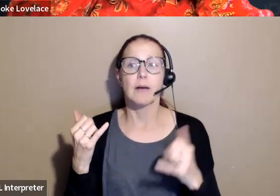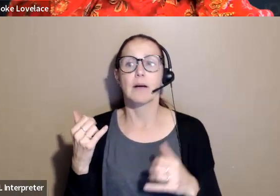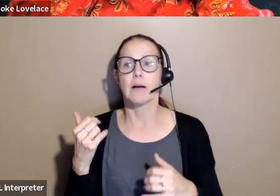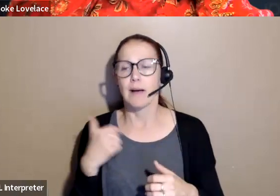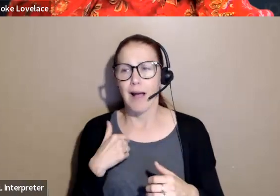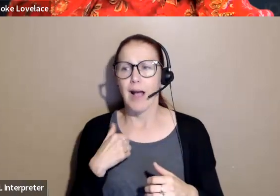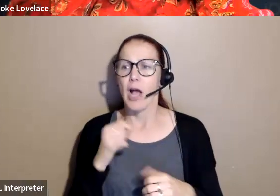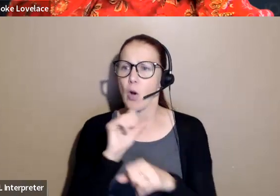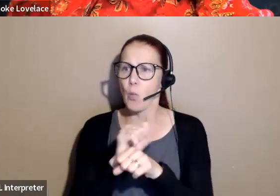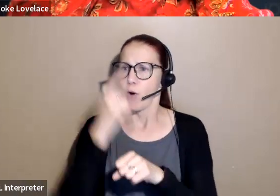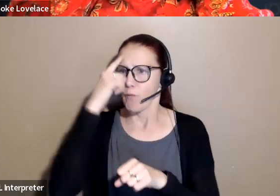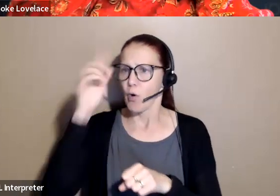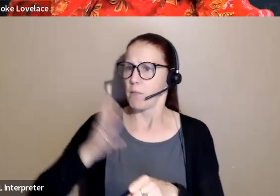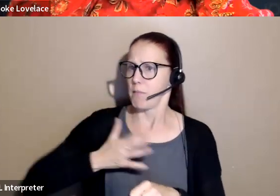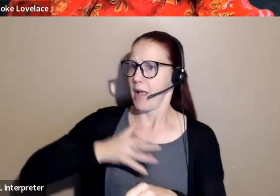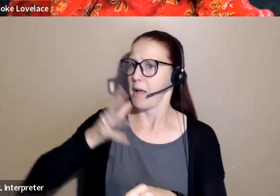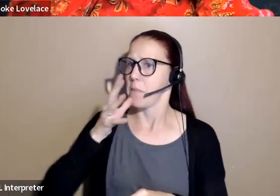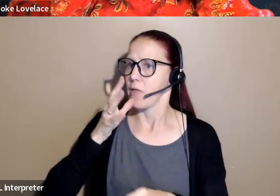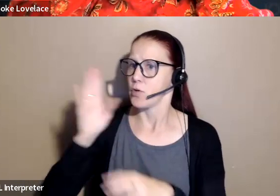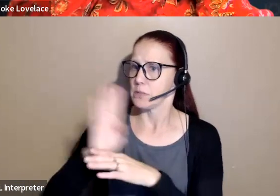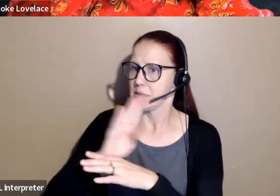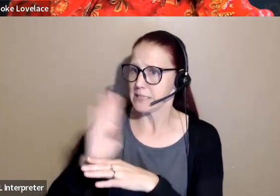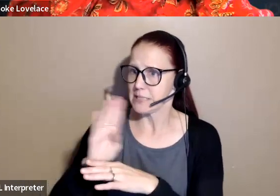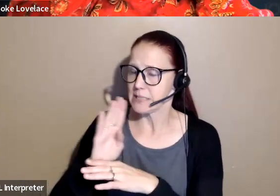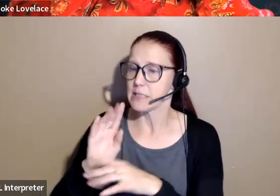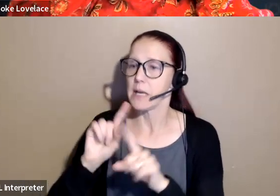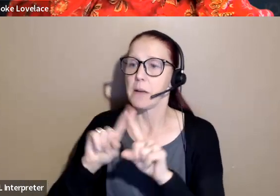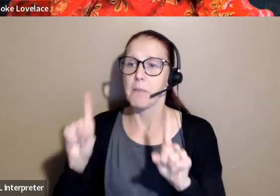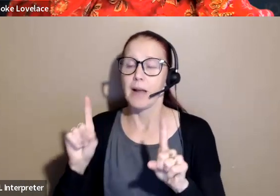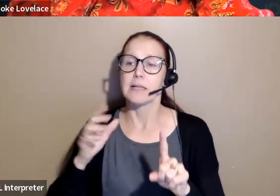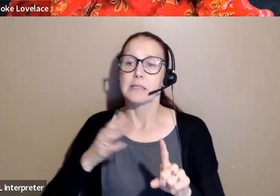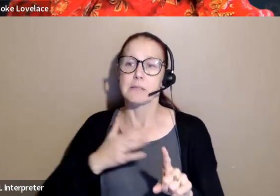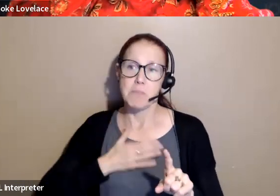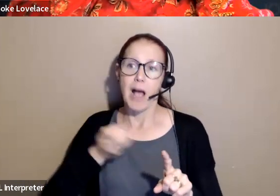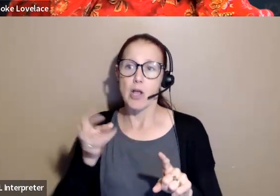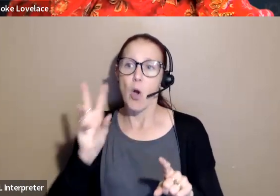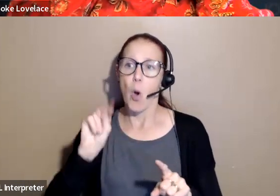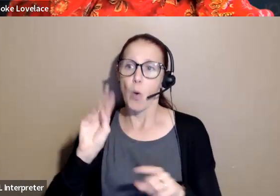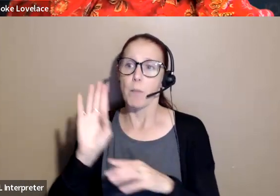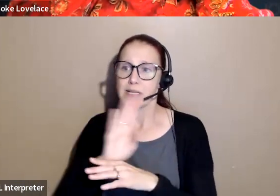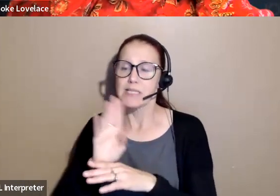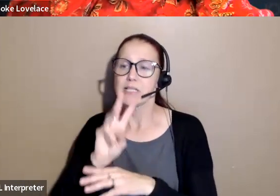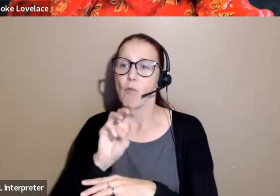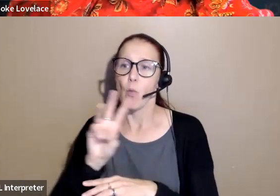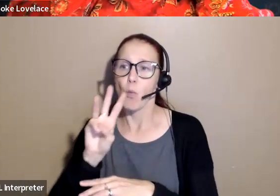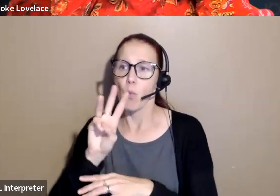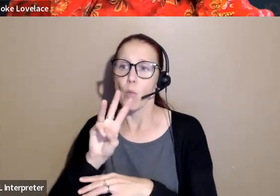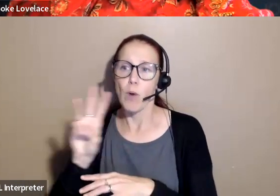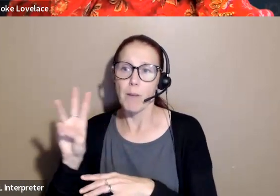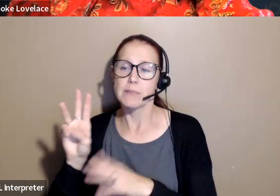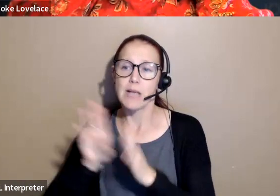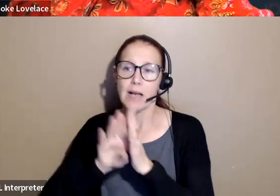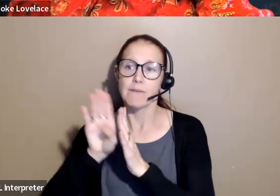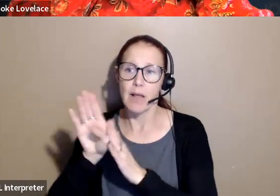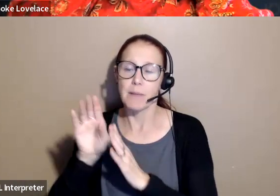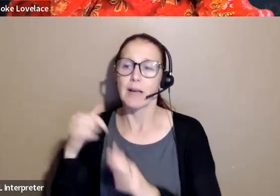technically work for my mother's business, but it's my own business of doing web development. I'm